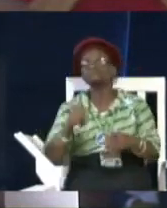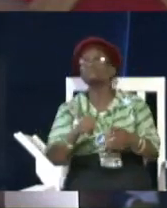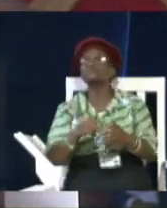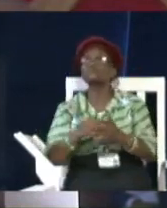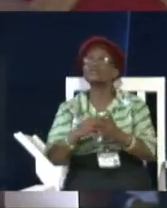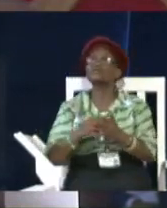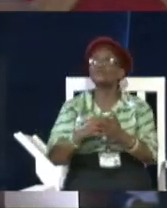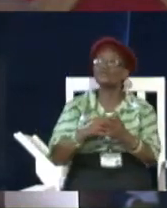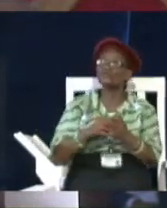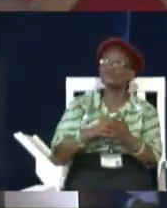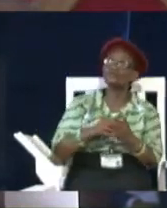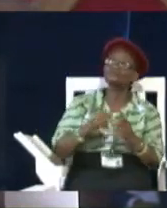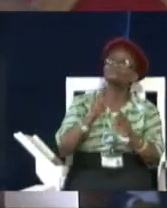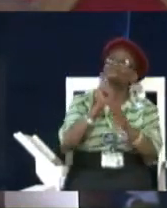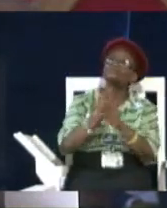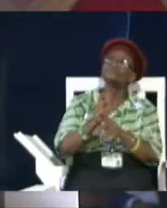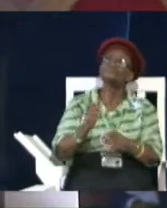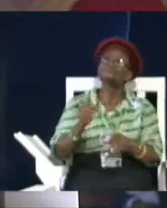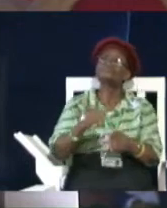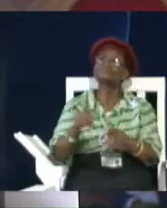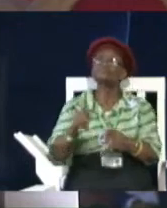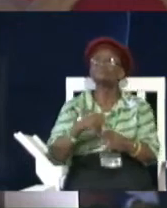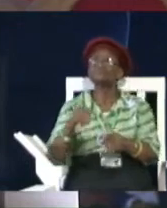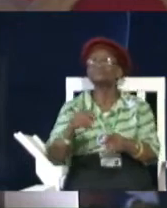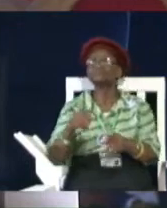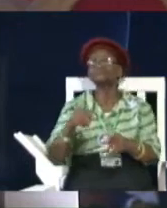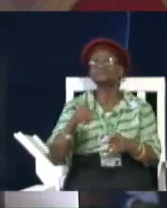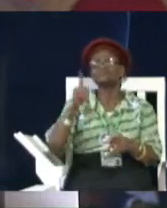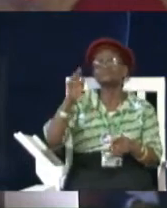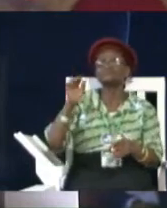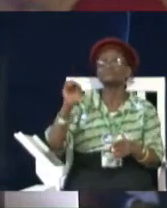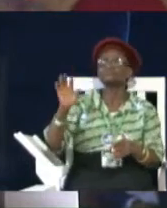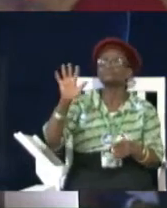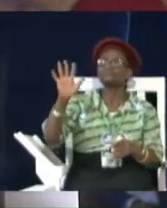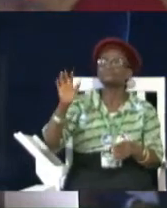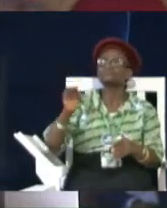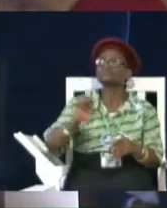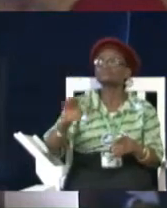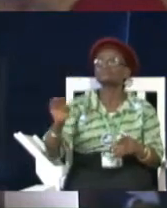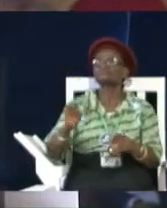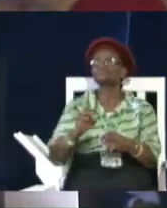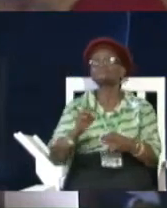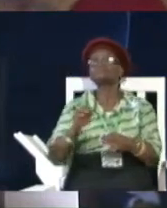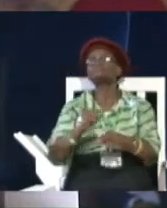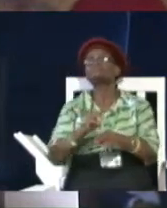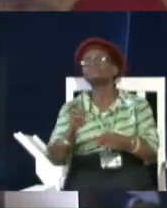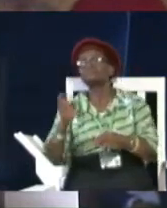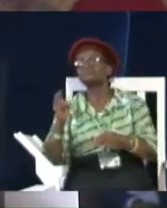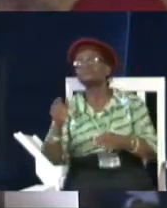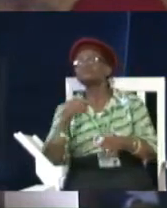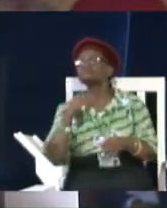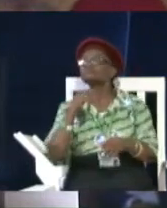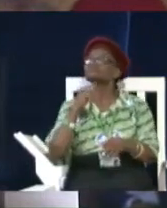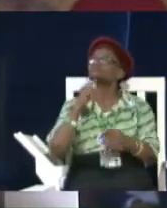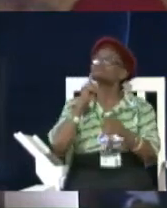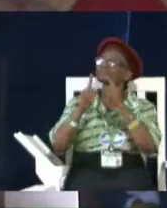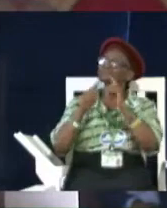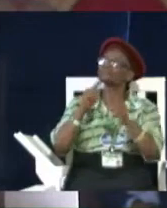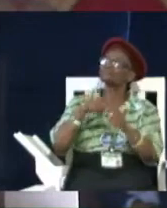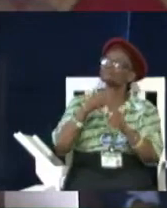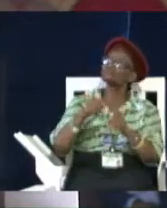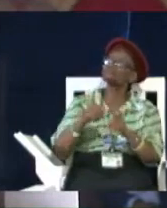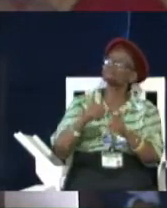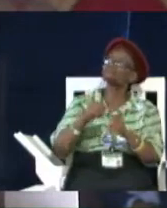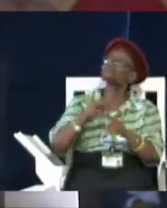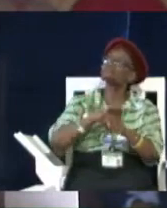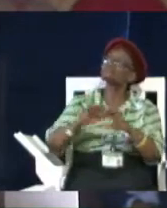Psalm 105 verse 15, that says, "Touch not my anointed, miss much more than